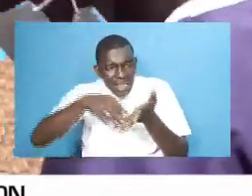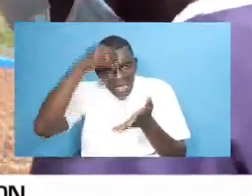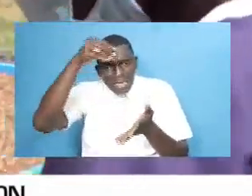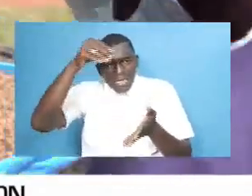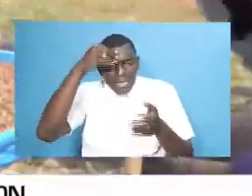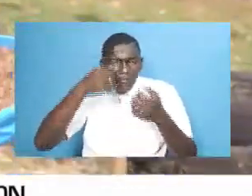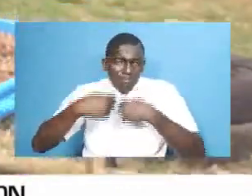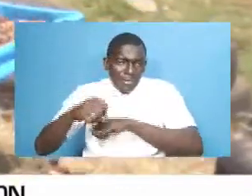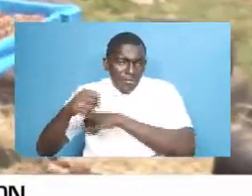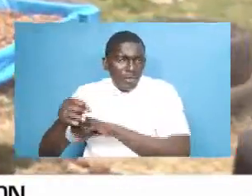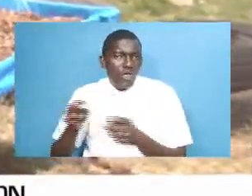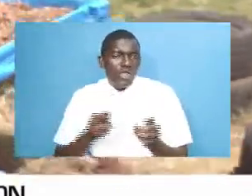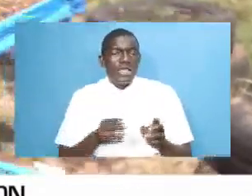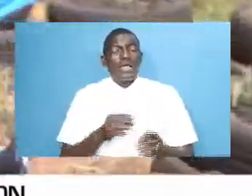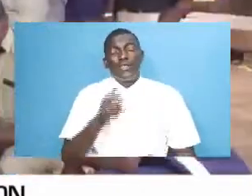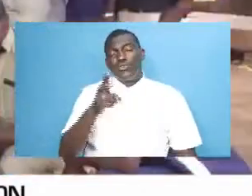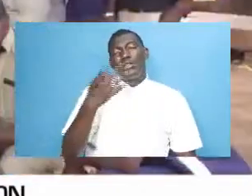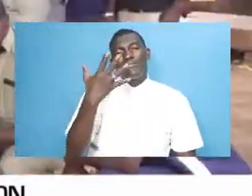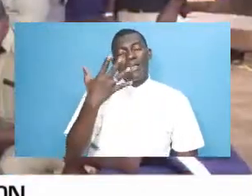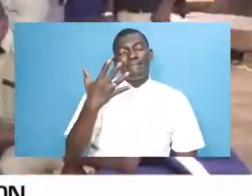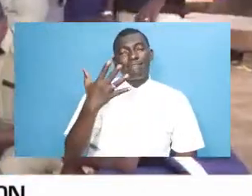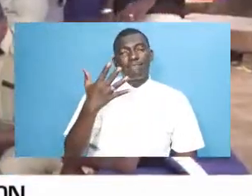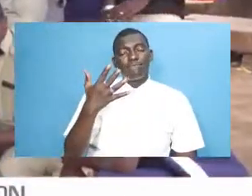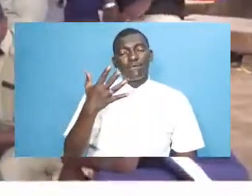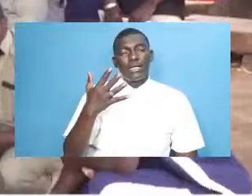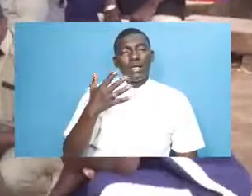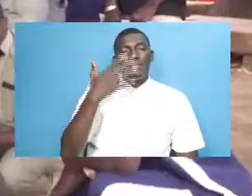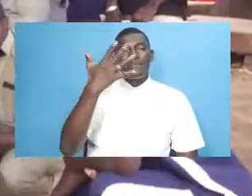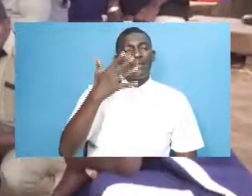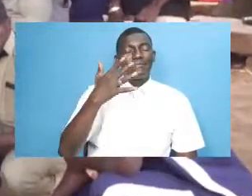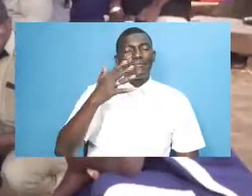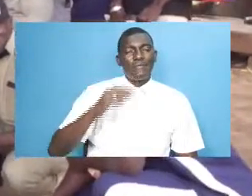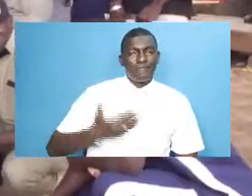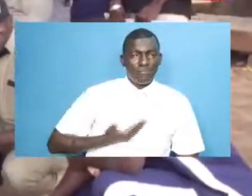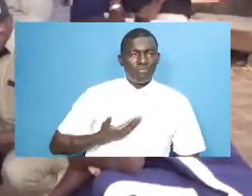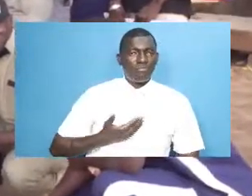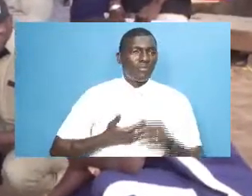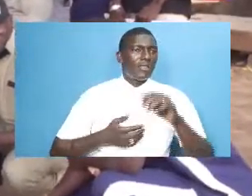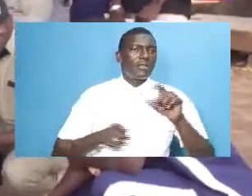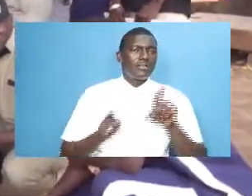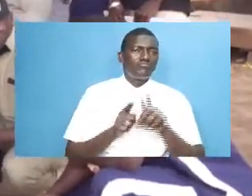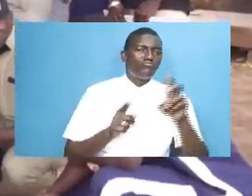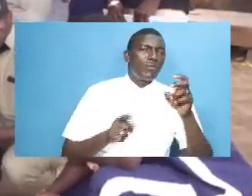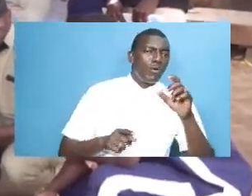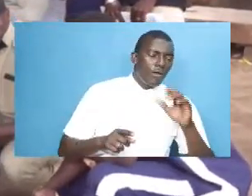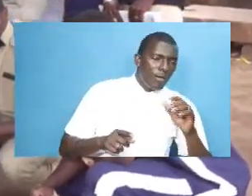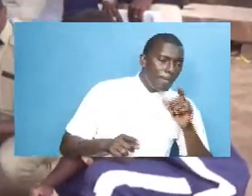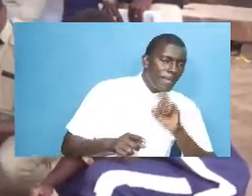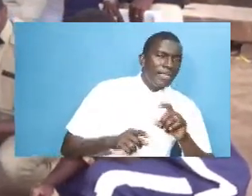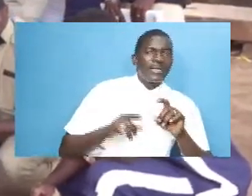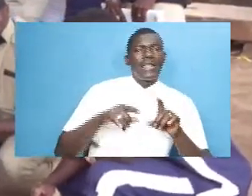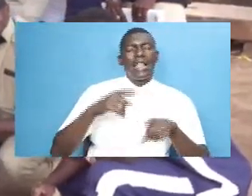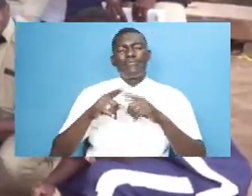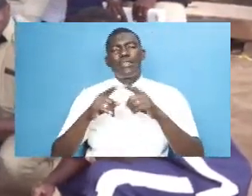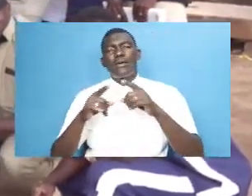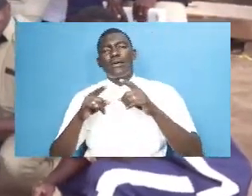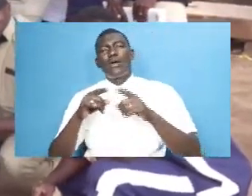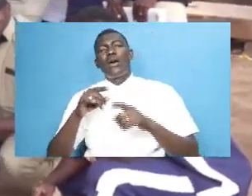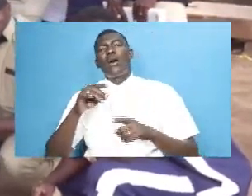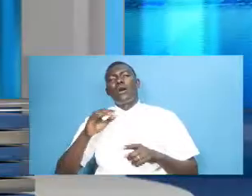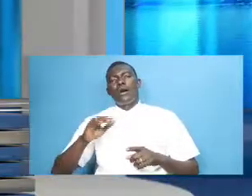are 25 male, 5 female inmates, and 5 prison officers. Reporting for KTV News, I am Omar P.